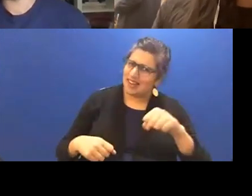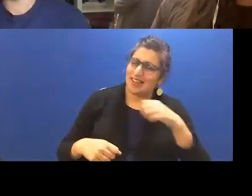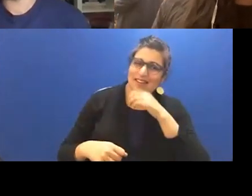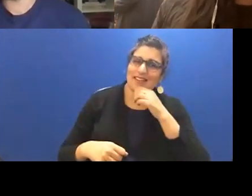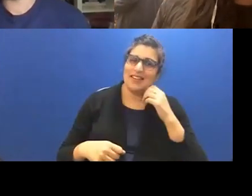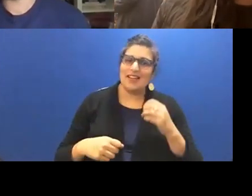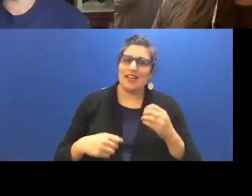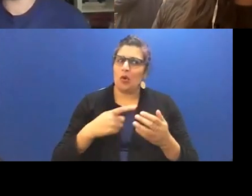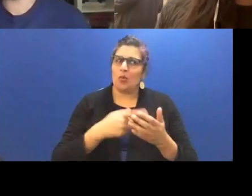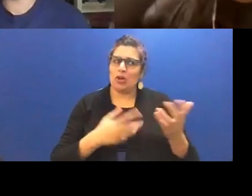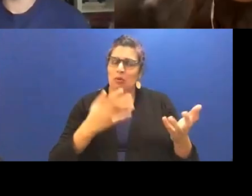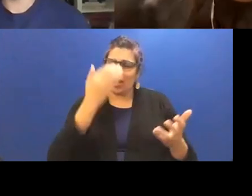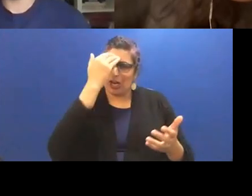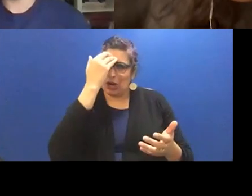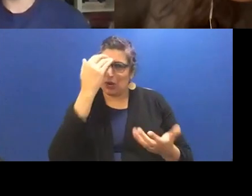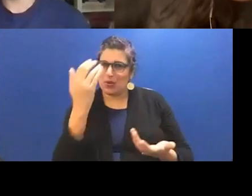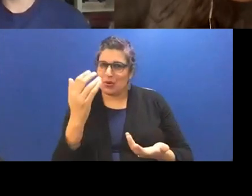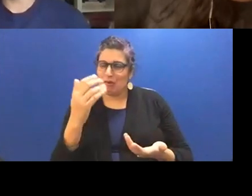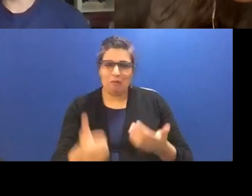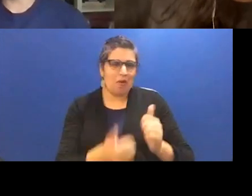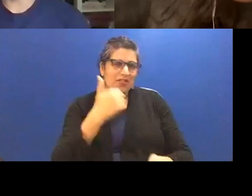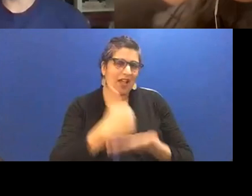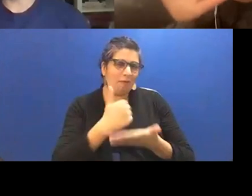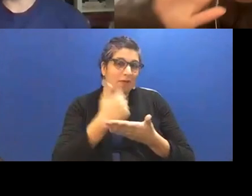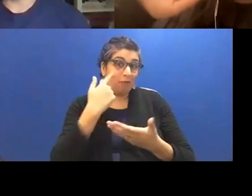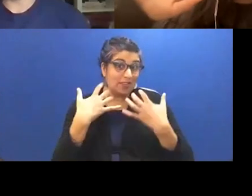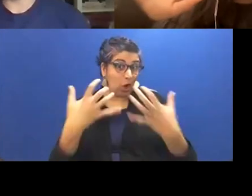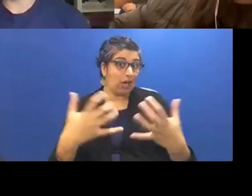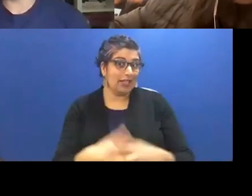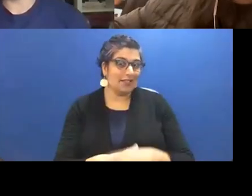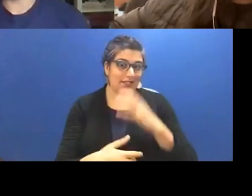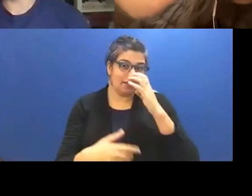What would you like to know, Lawrence? What's like the most helpful for this audience? Is it like